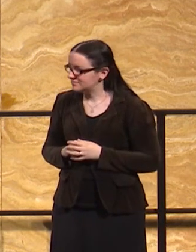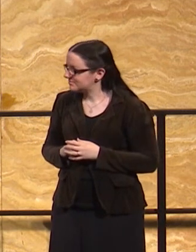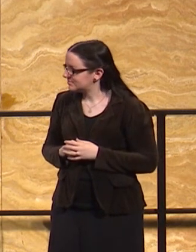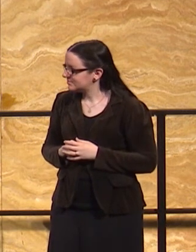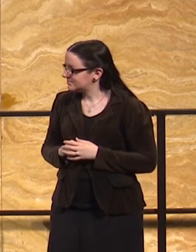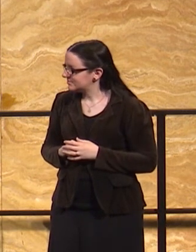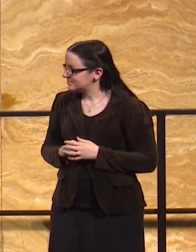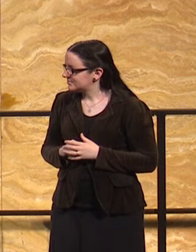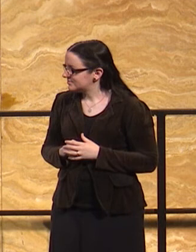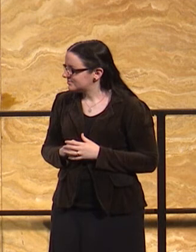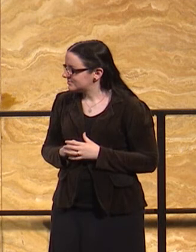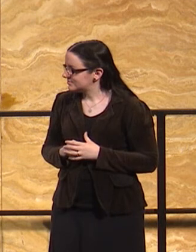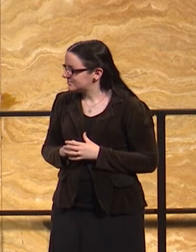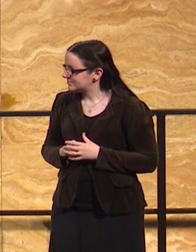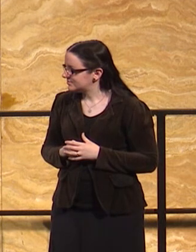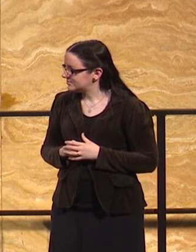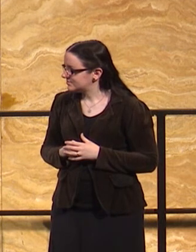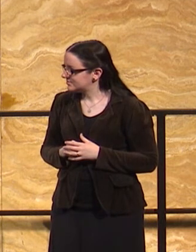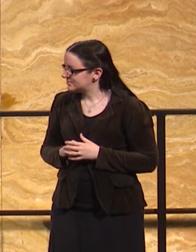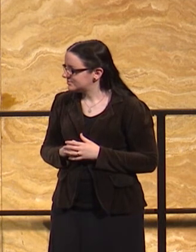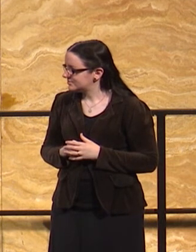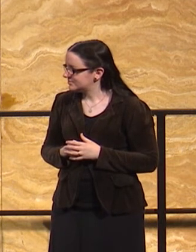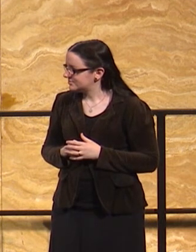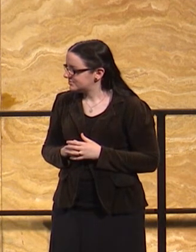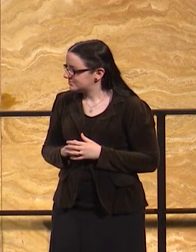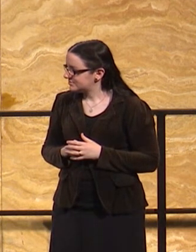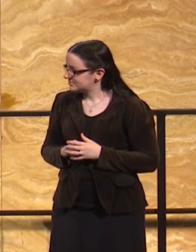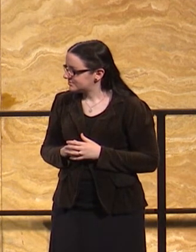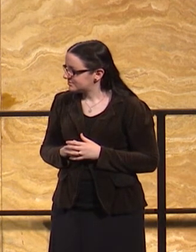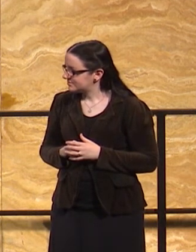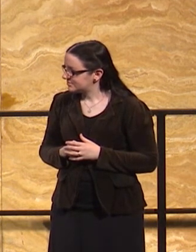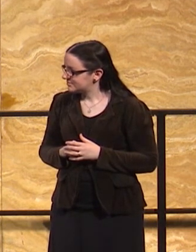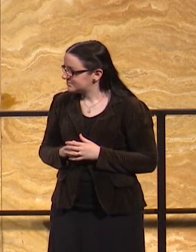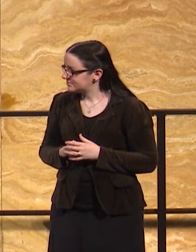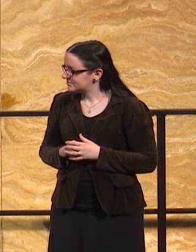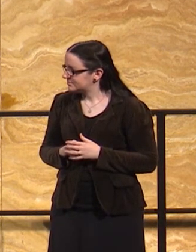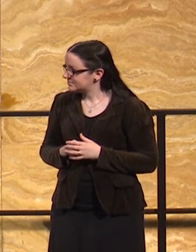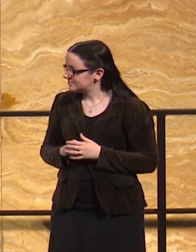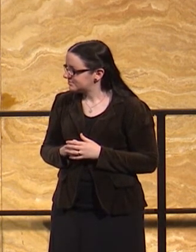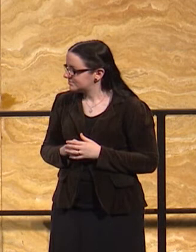cutting off money to the UN agencies working in Gaza, West Bank.